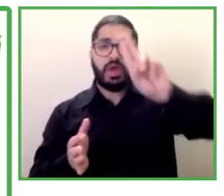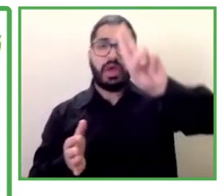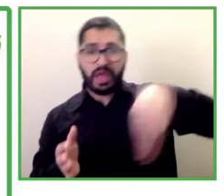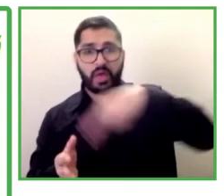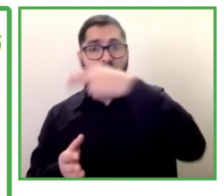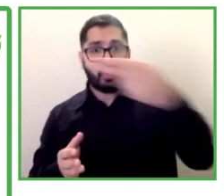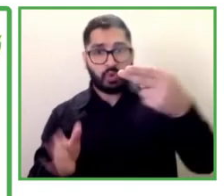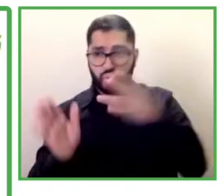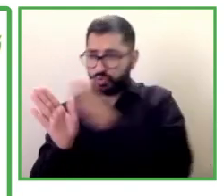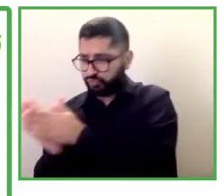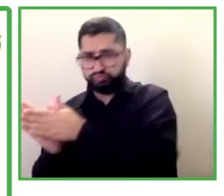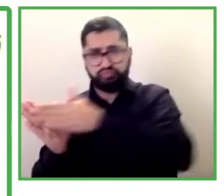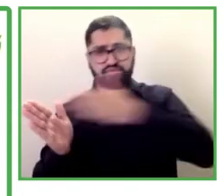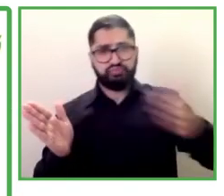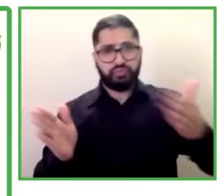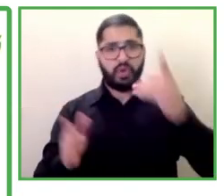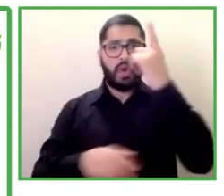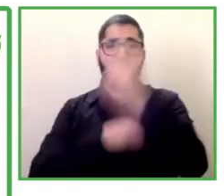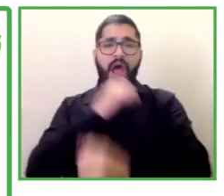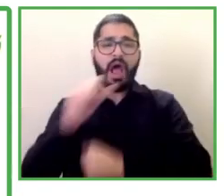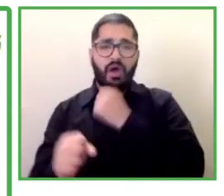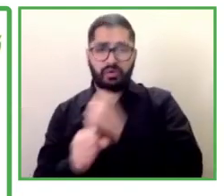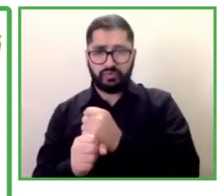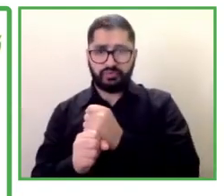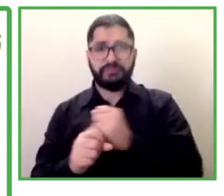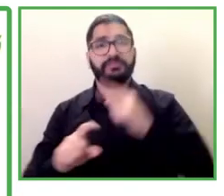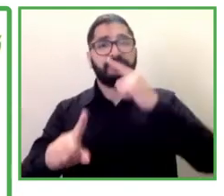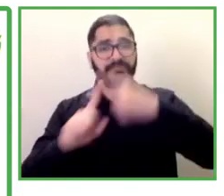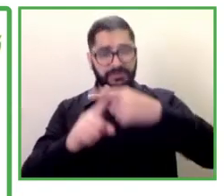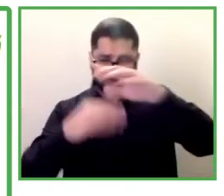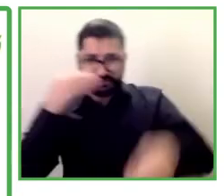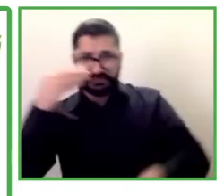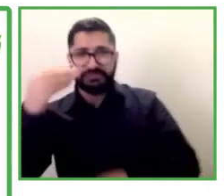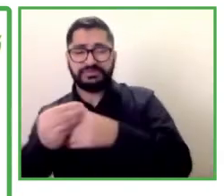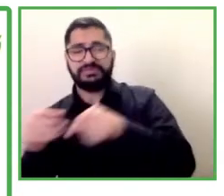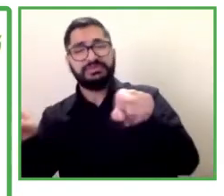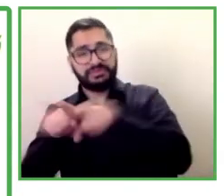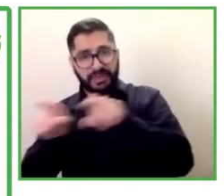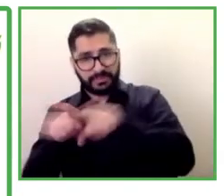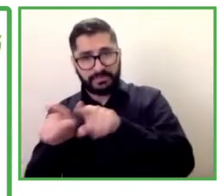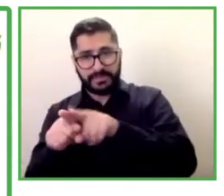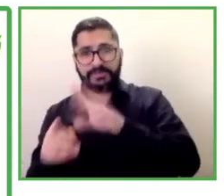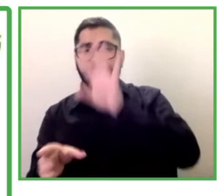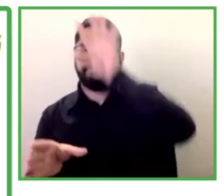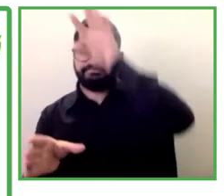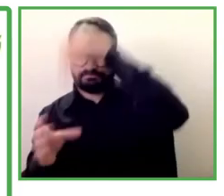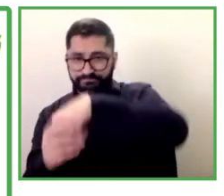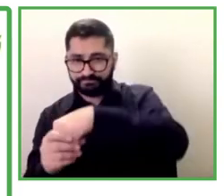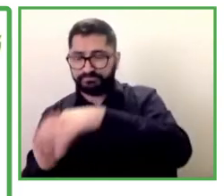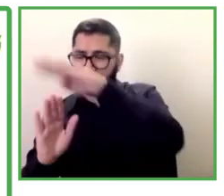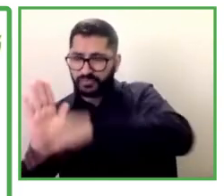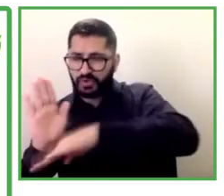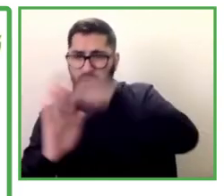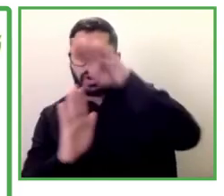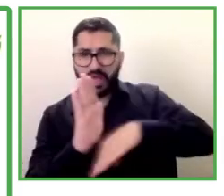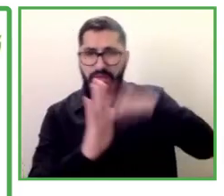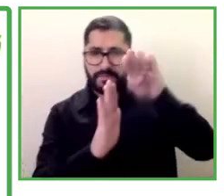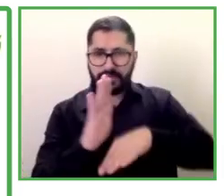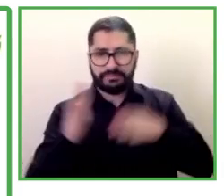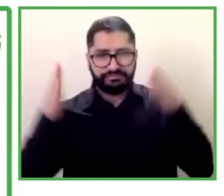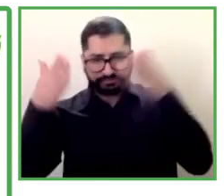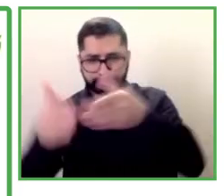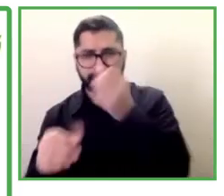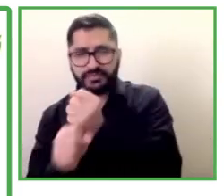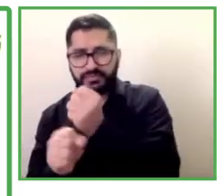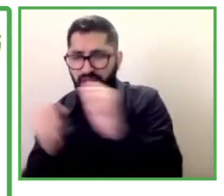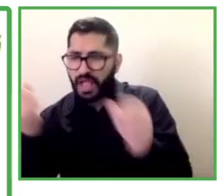4 years. We include specifically these people in the support program for